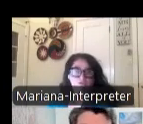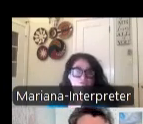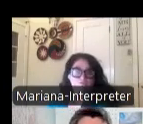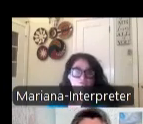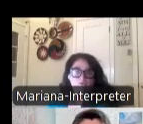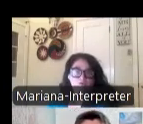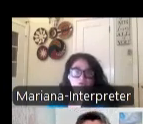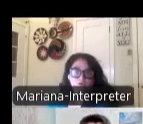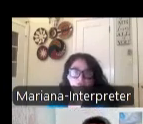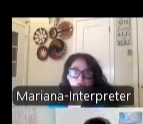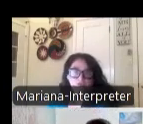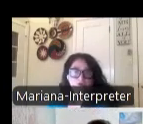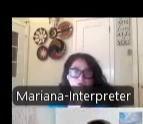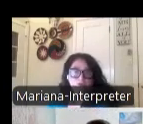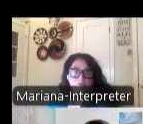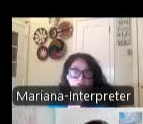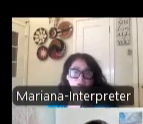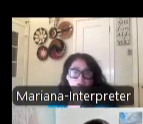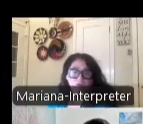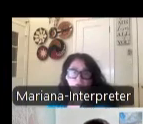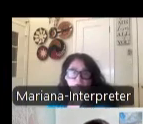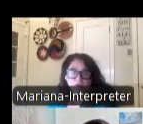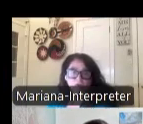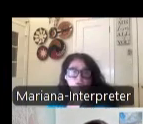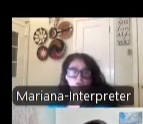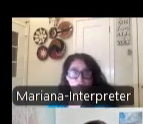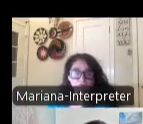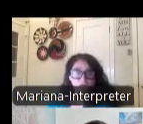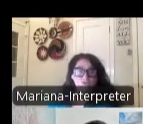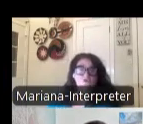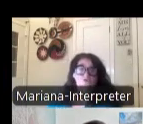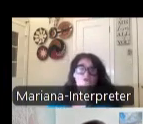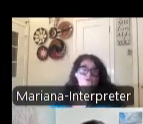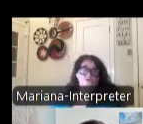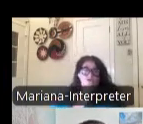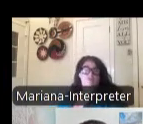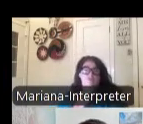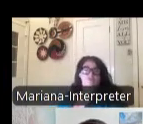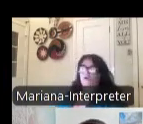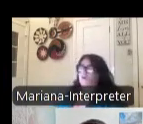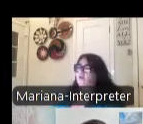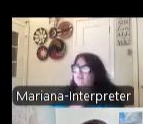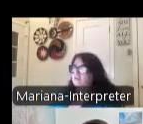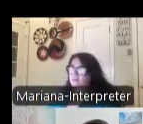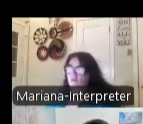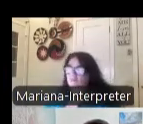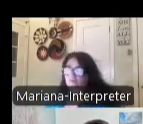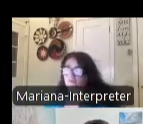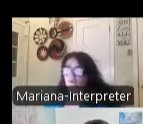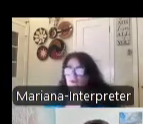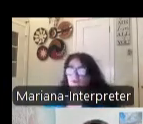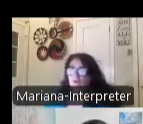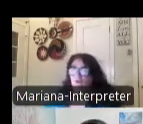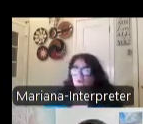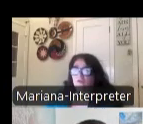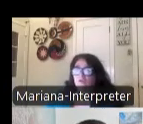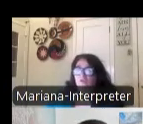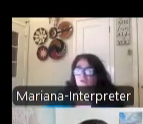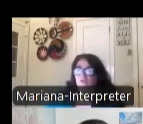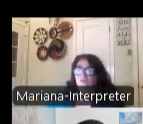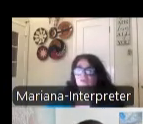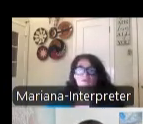been nearly bone dry in some very same parts of the state. So on the wet side of things, we expect that the